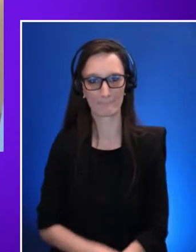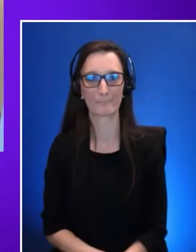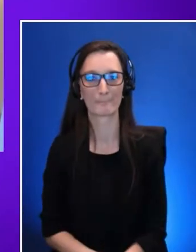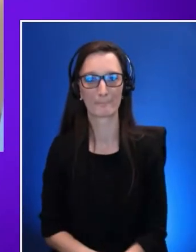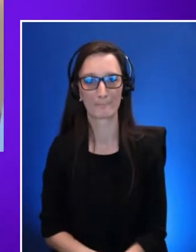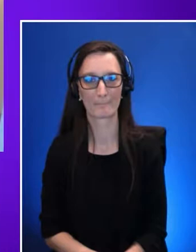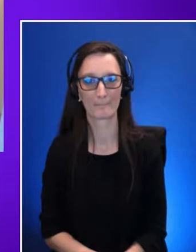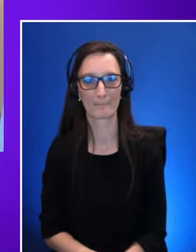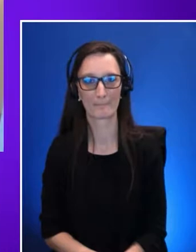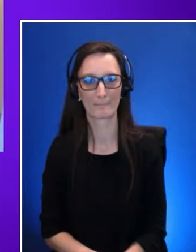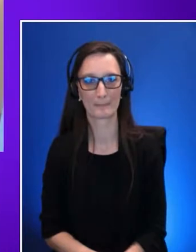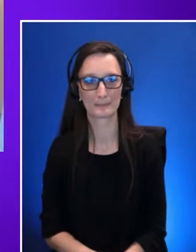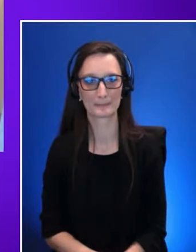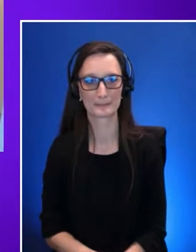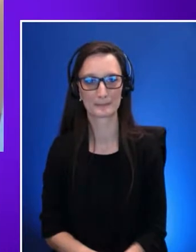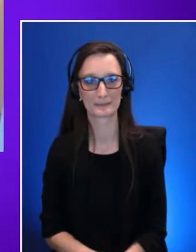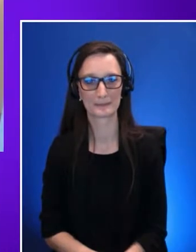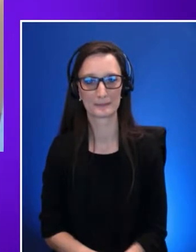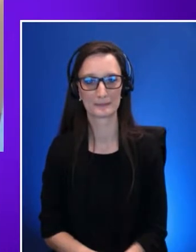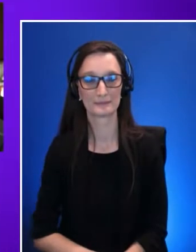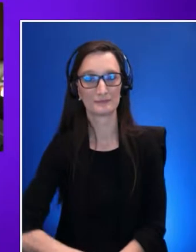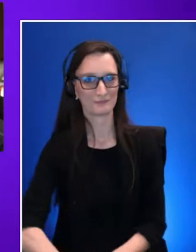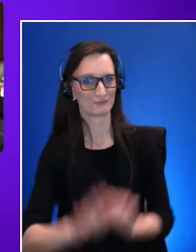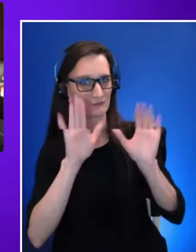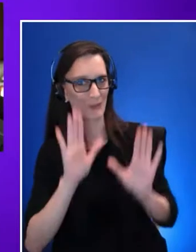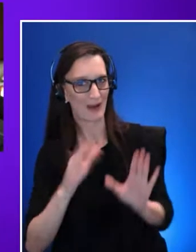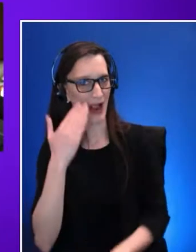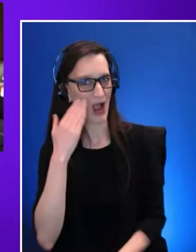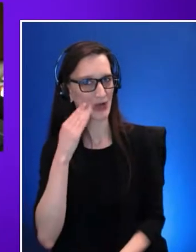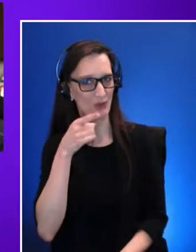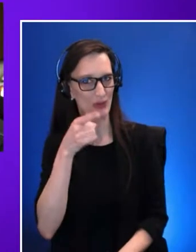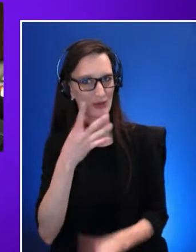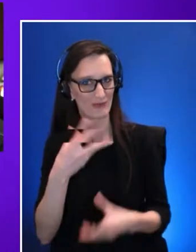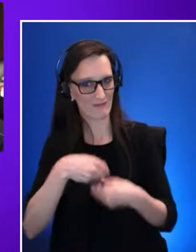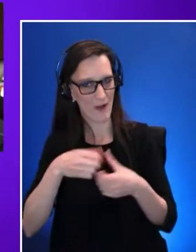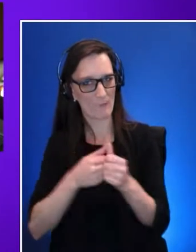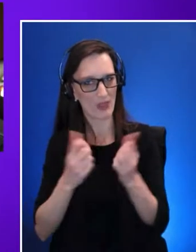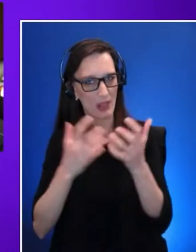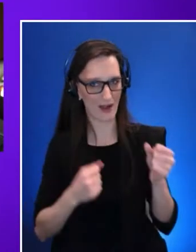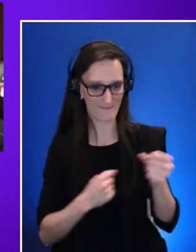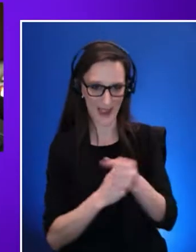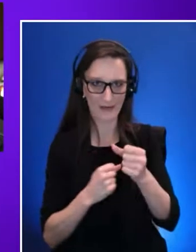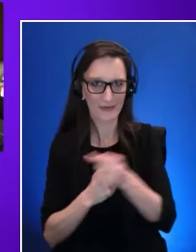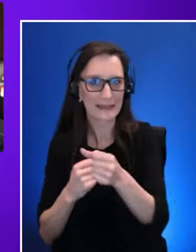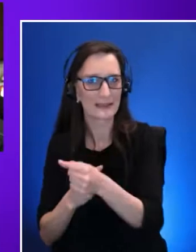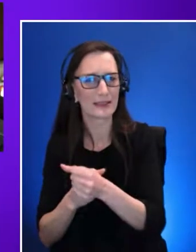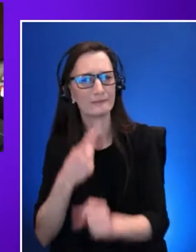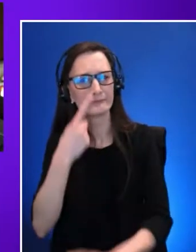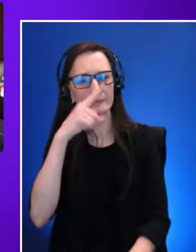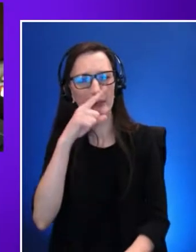Great, and I know that you've been involved in quite a bit of advocacy yourself. Can you explain maybe what